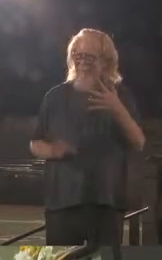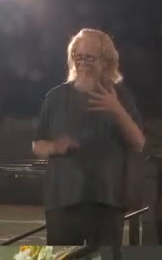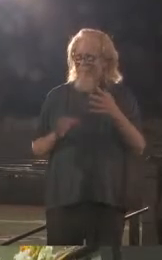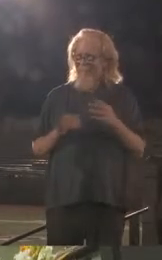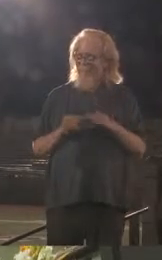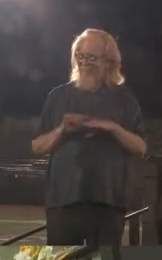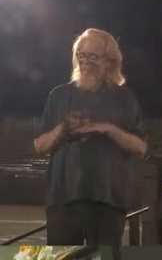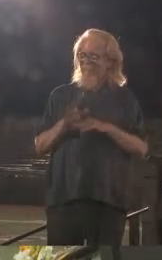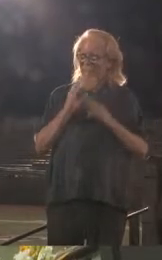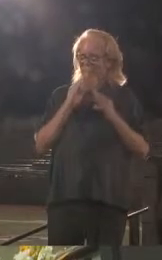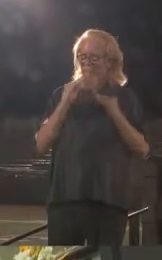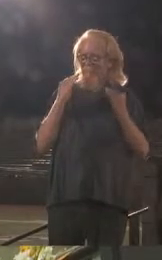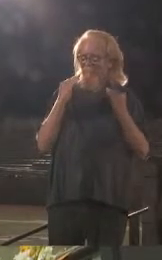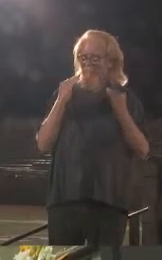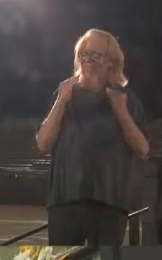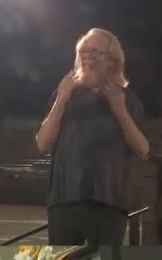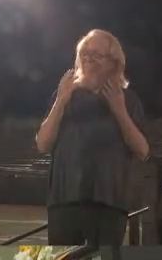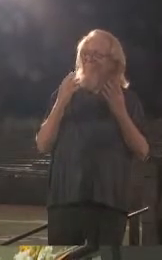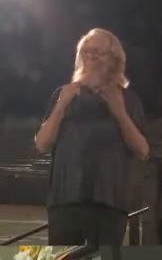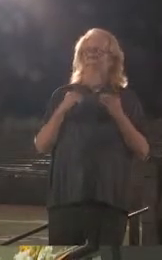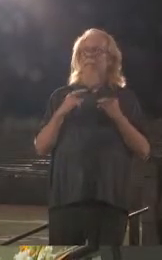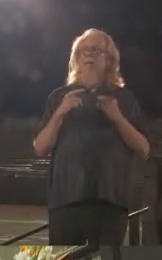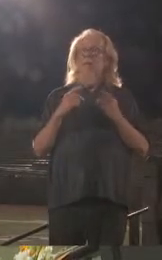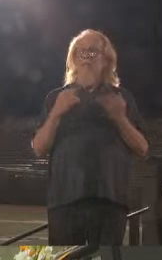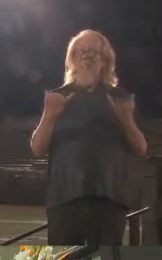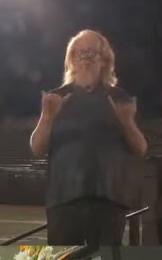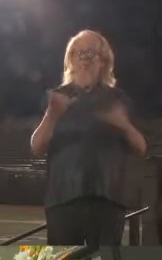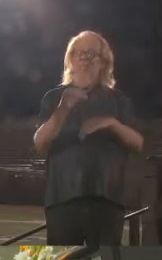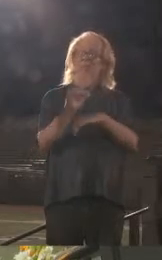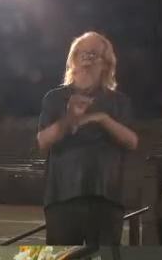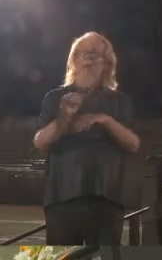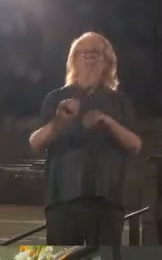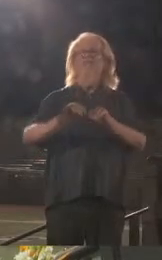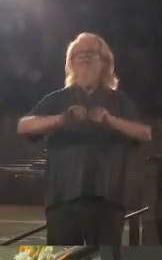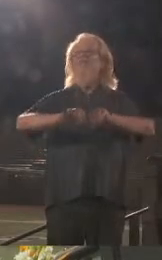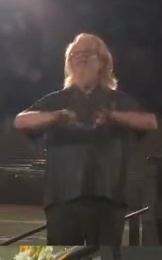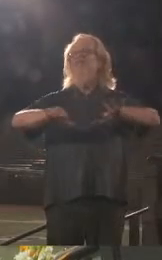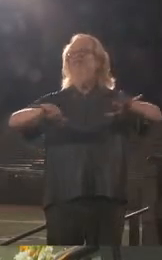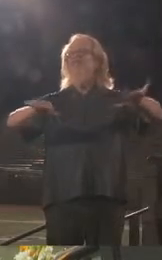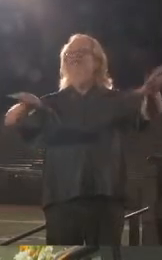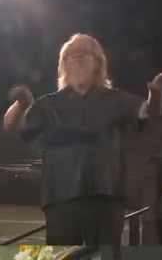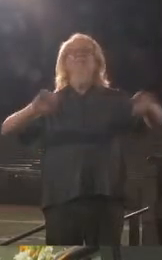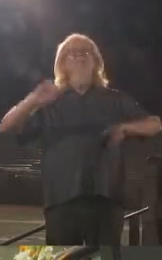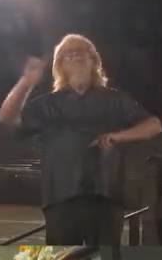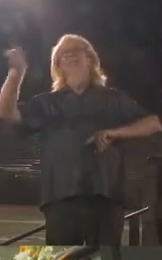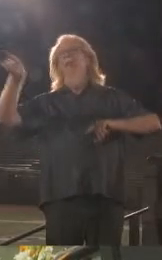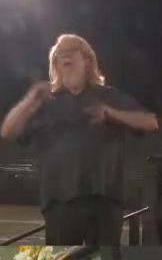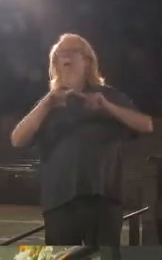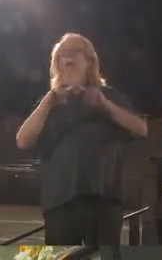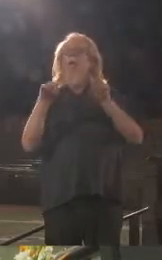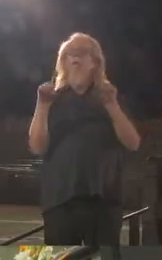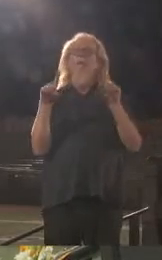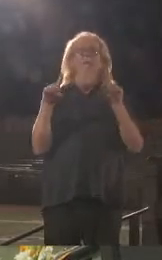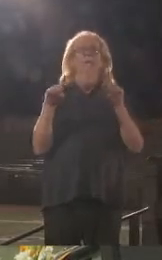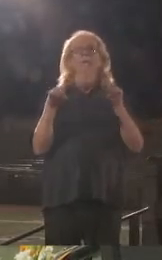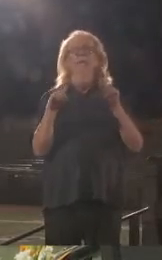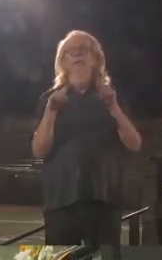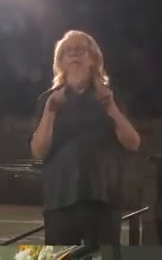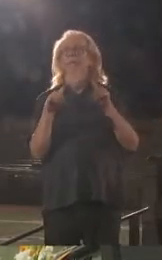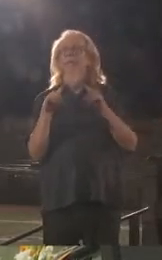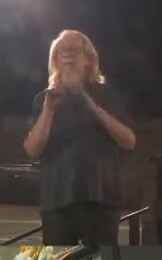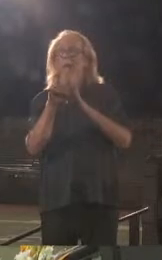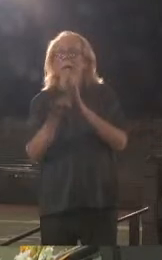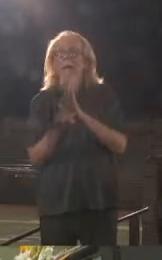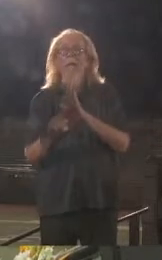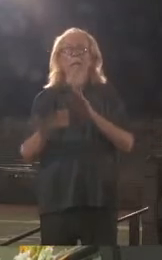we leave this field tonight, we're going to go our separate ways. Some of us will travel out of state to university, UCLA, I'm ready for you. And some of